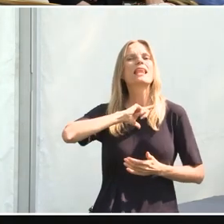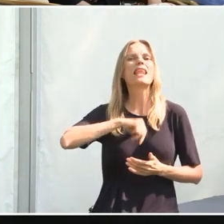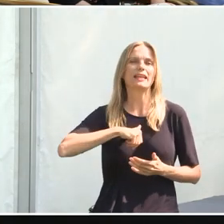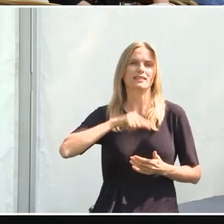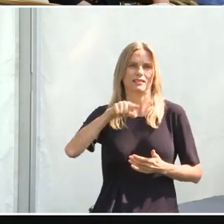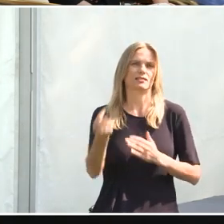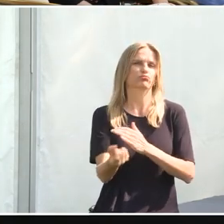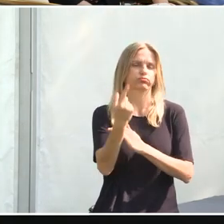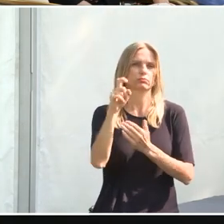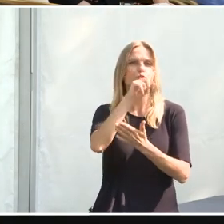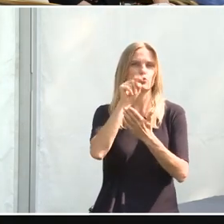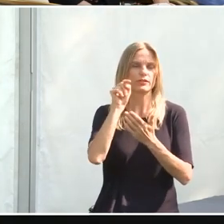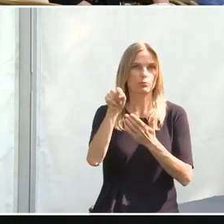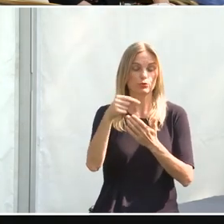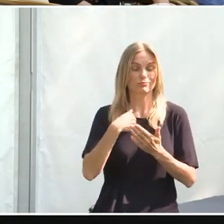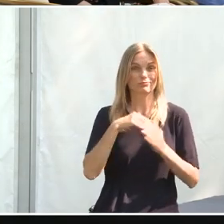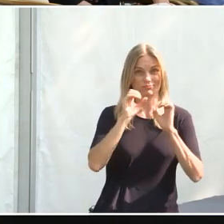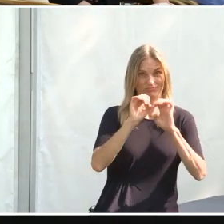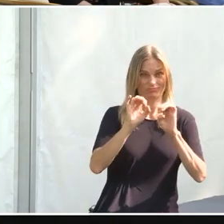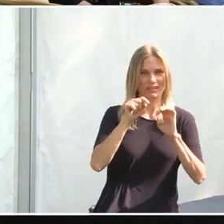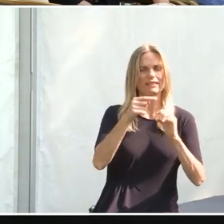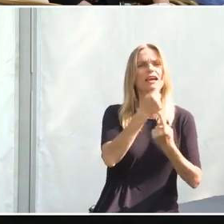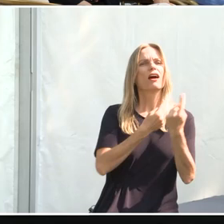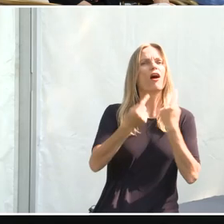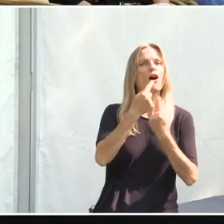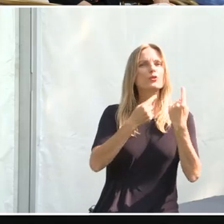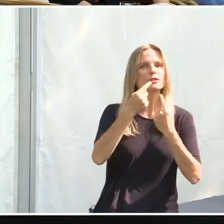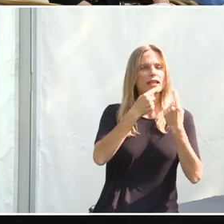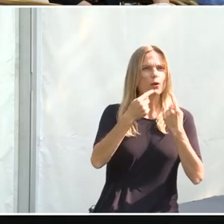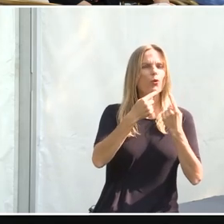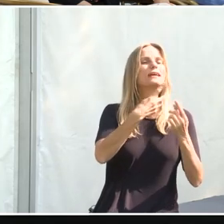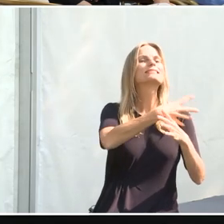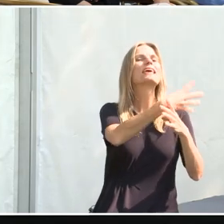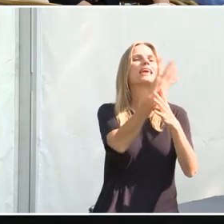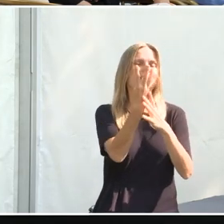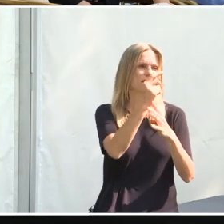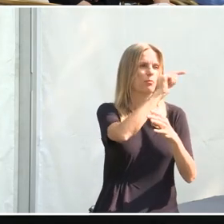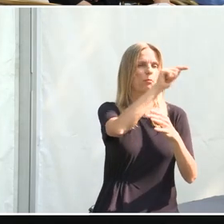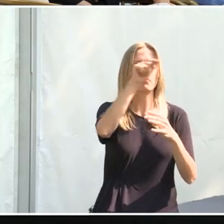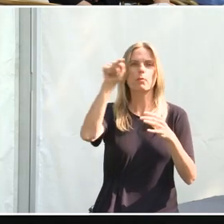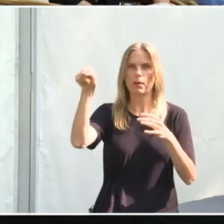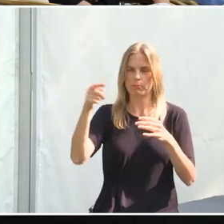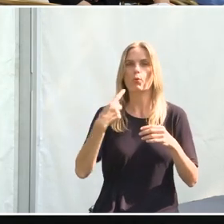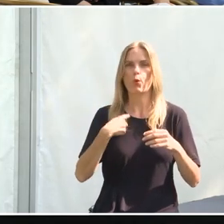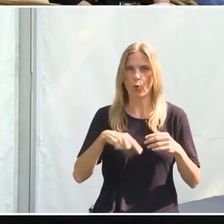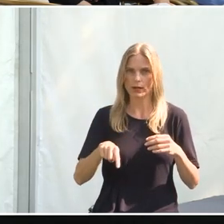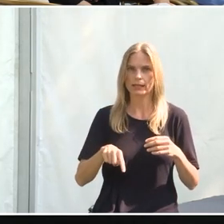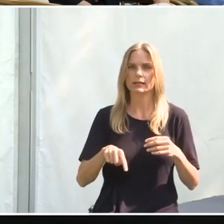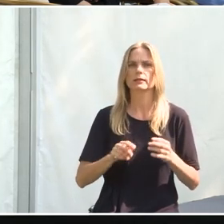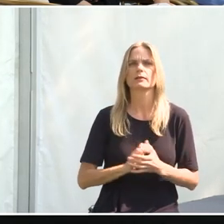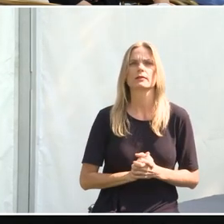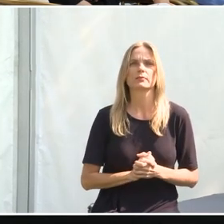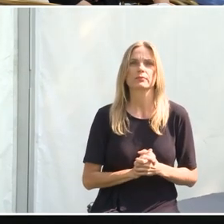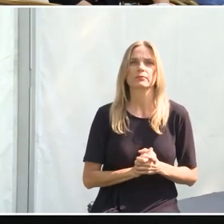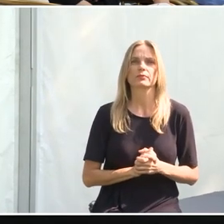So as I was explaining earlier, this is a debate relay, which means that beyond focusing, which we do, you